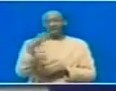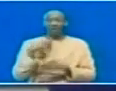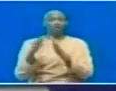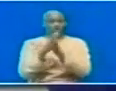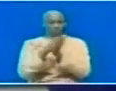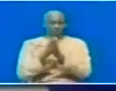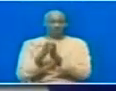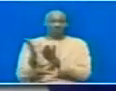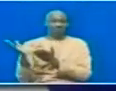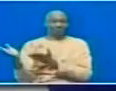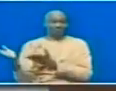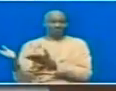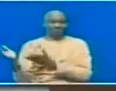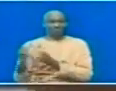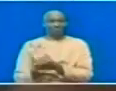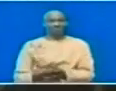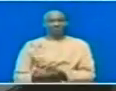reports.